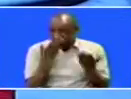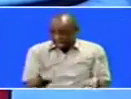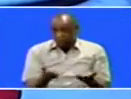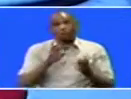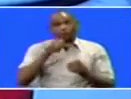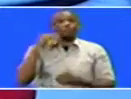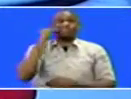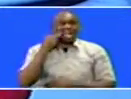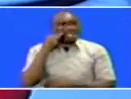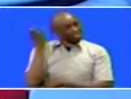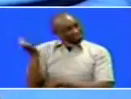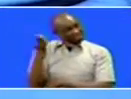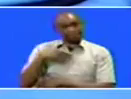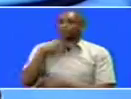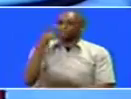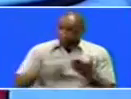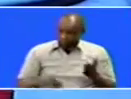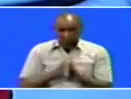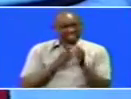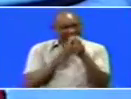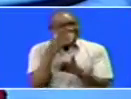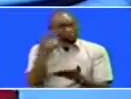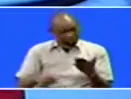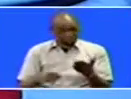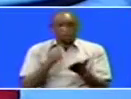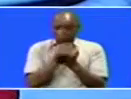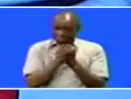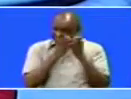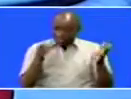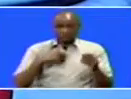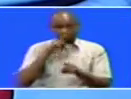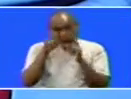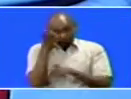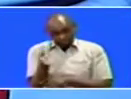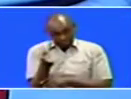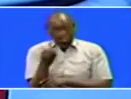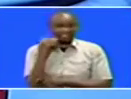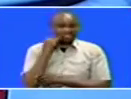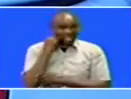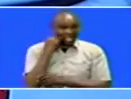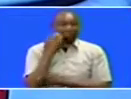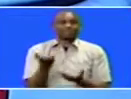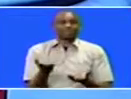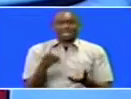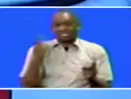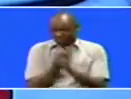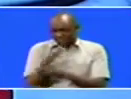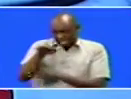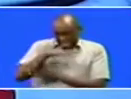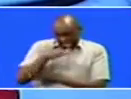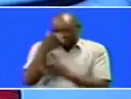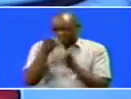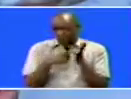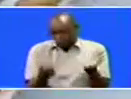reactions from Siaya County residents and leaders on the Auditor General's revelations. In the Siaya audit, some of the areas that stood